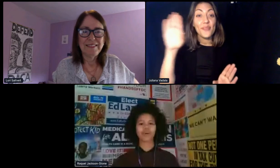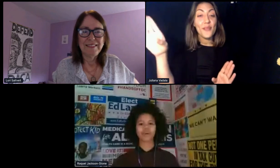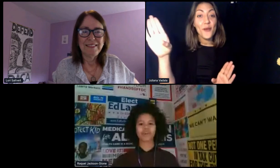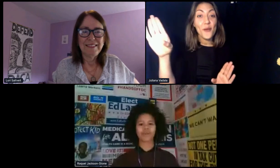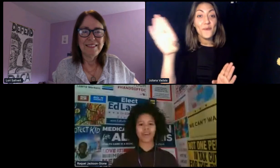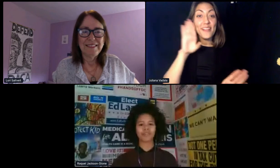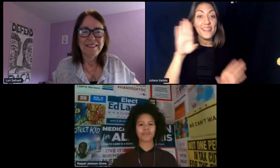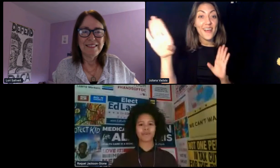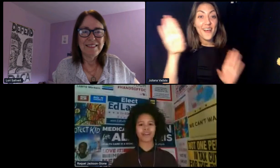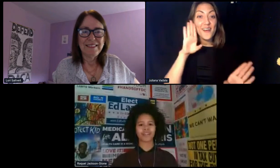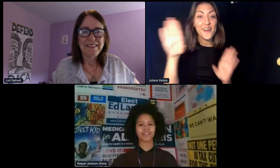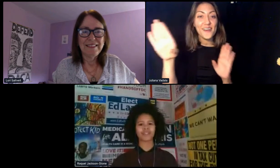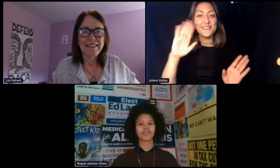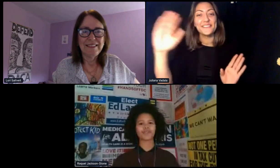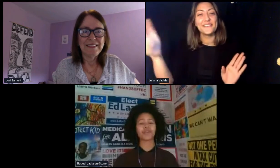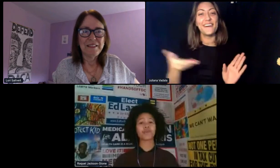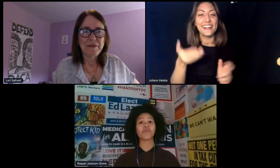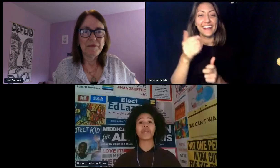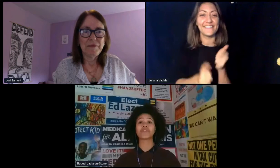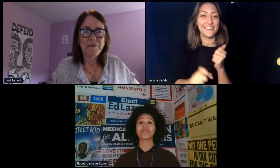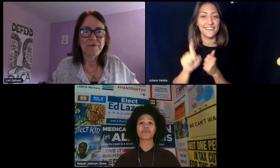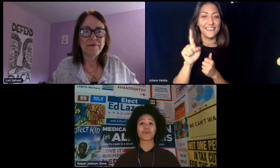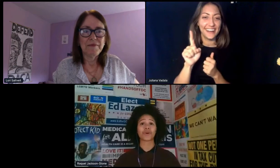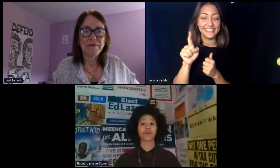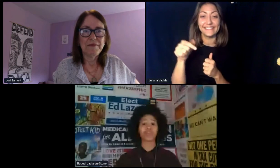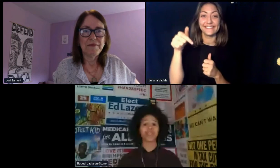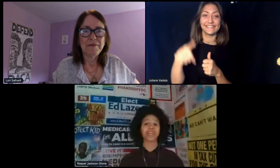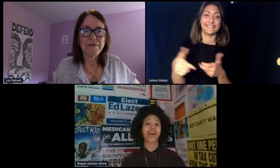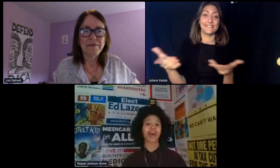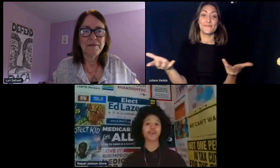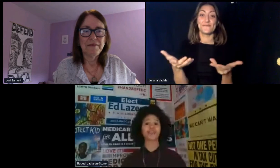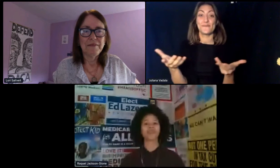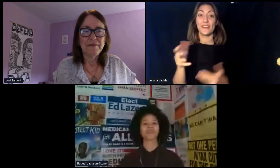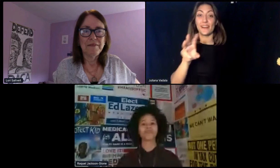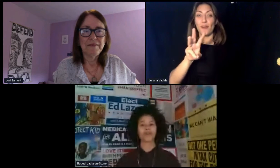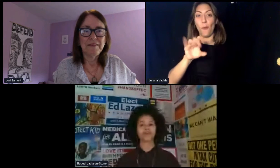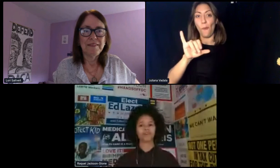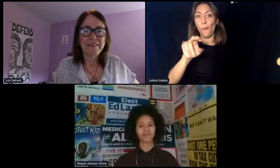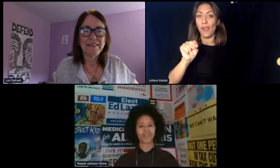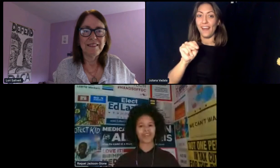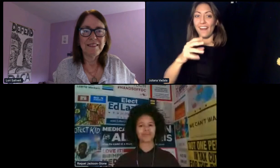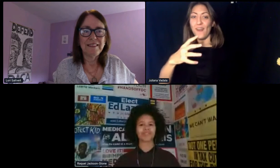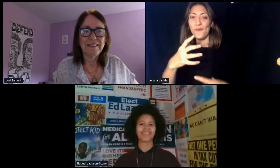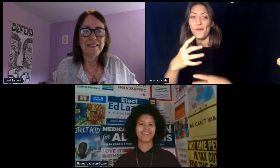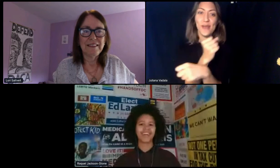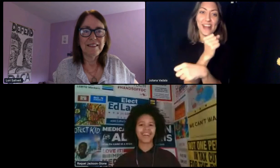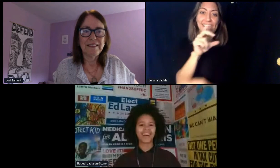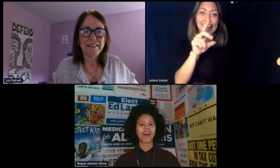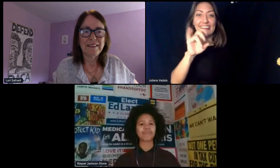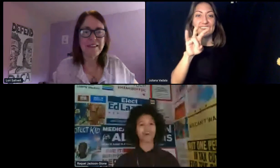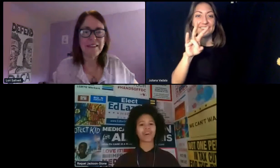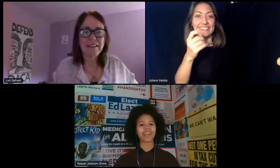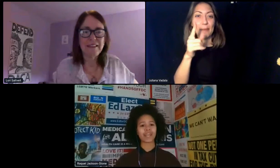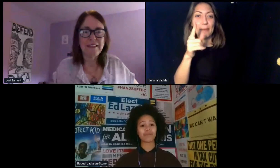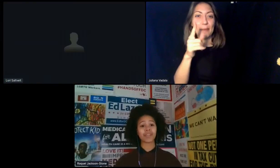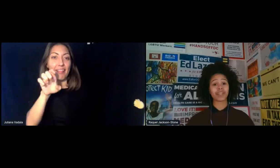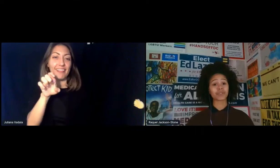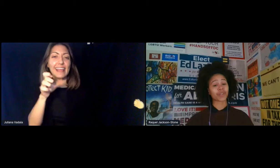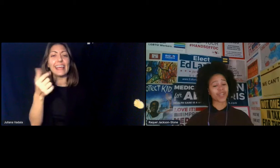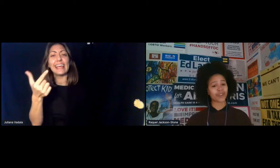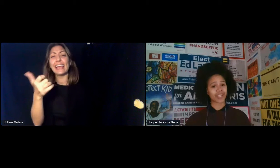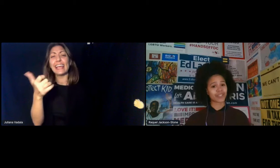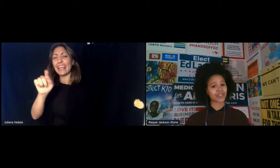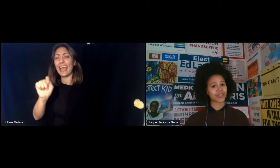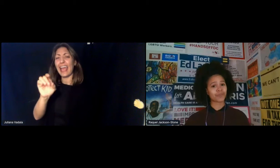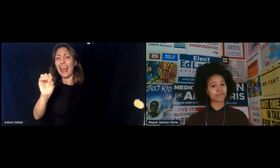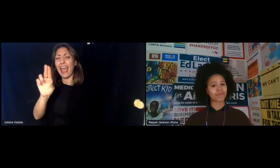Hello. Welcome everybody to the Win Divisible Get Out the Vote Boot Camp. My name is